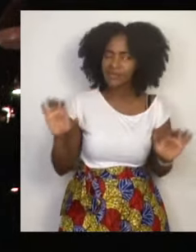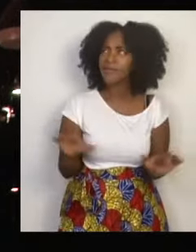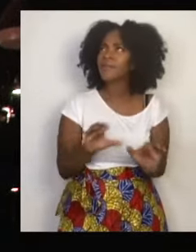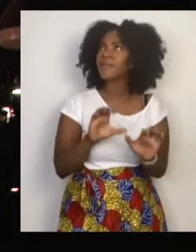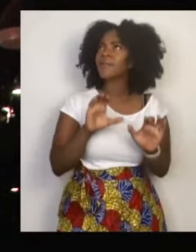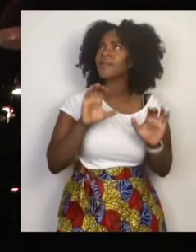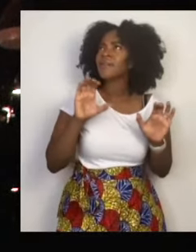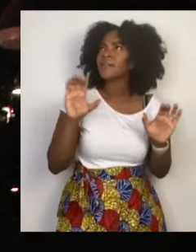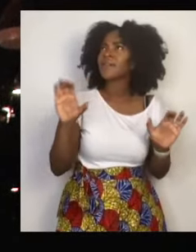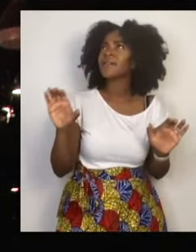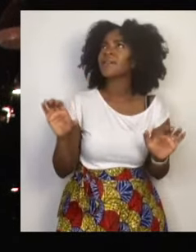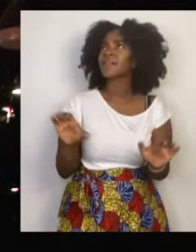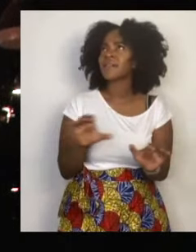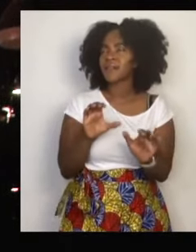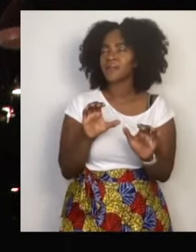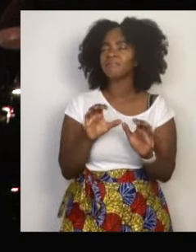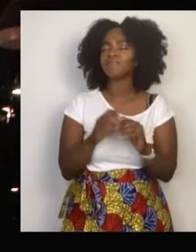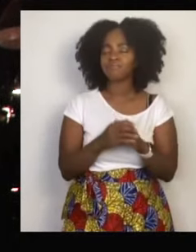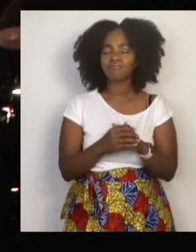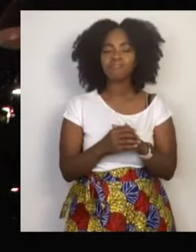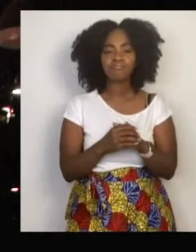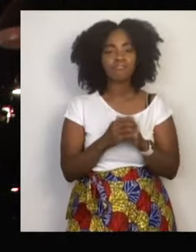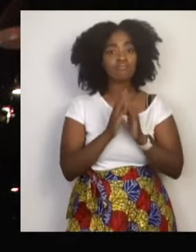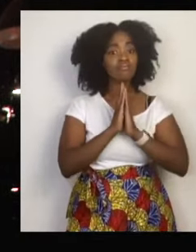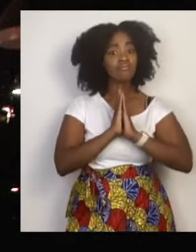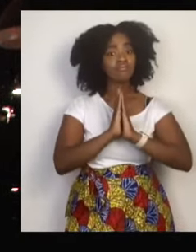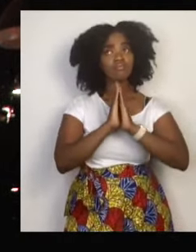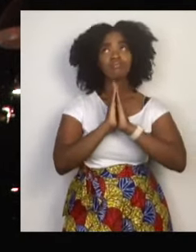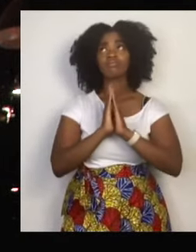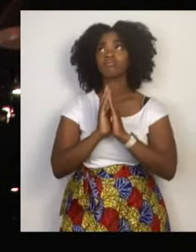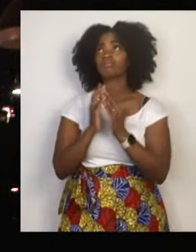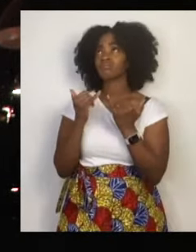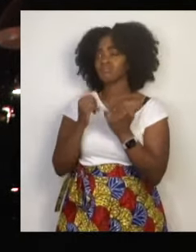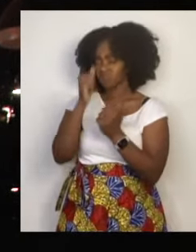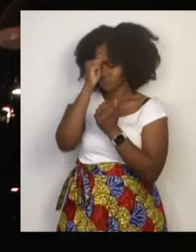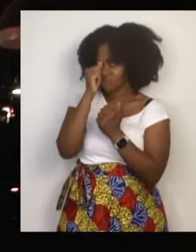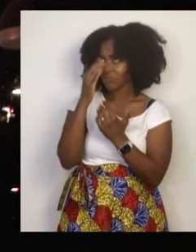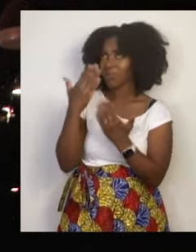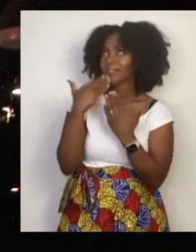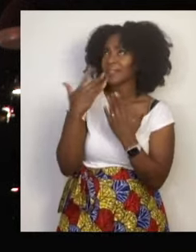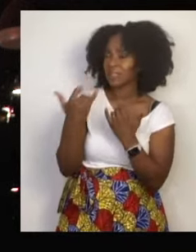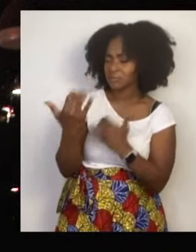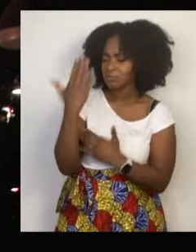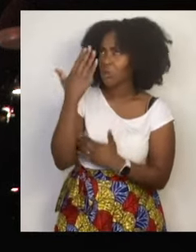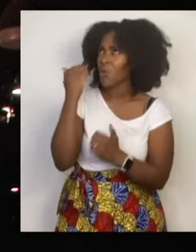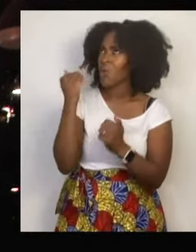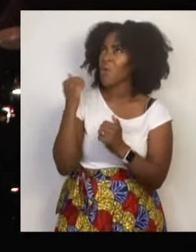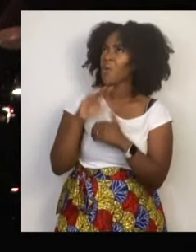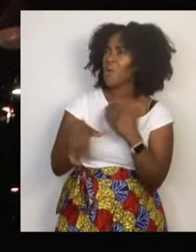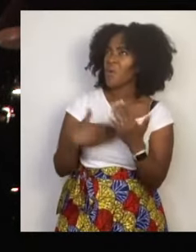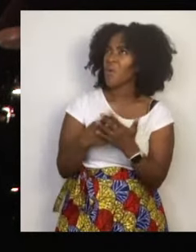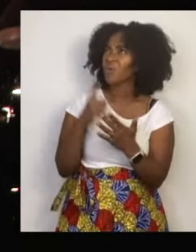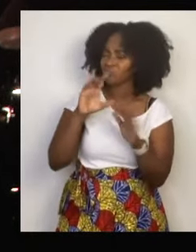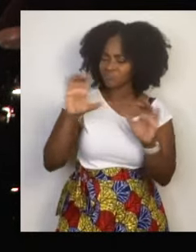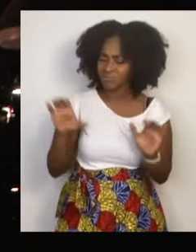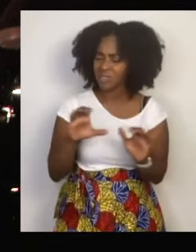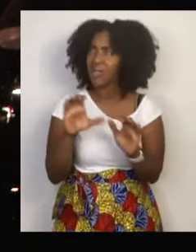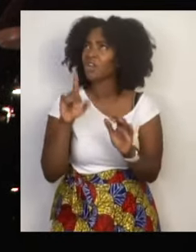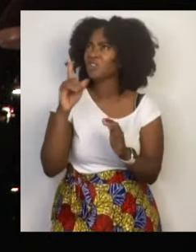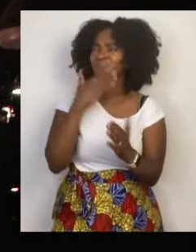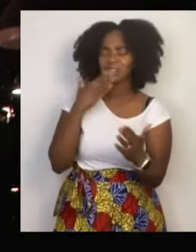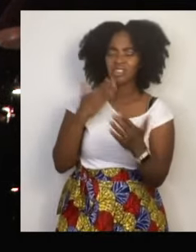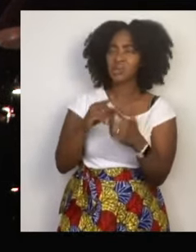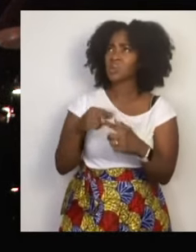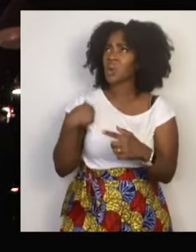Father, we thank you this morning for everything that you have done. God, you've been good to us. You stayed the hand of death and gave us